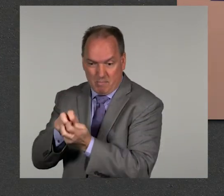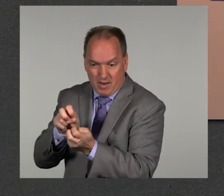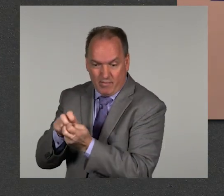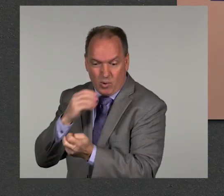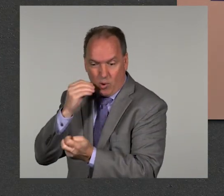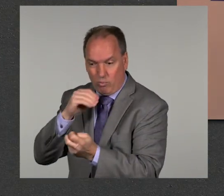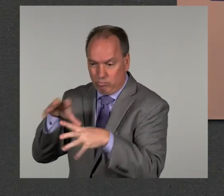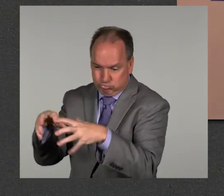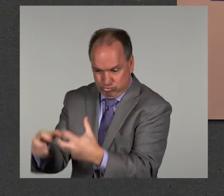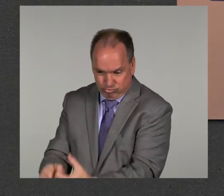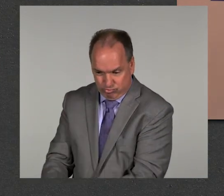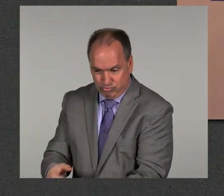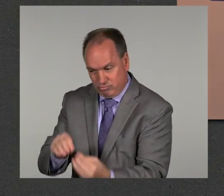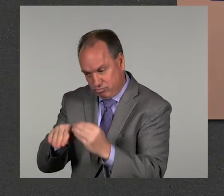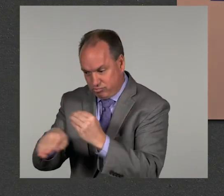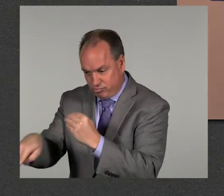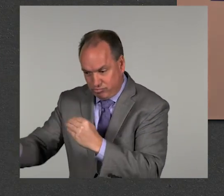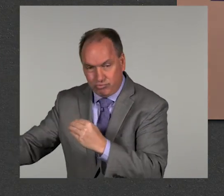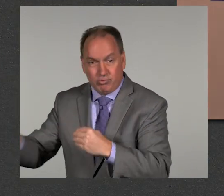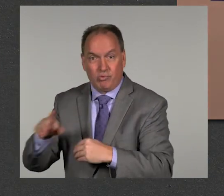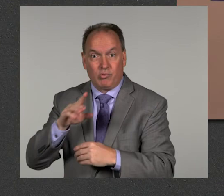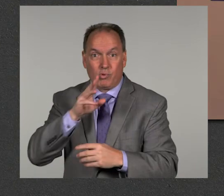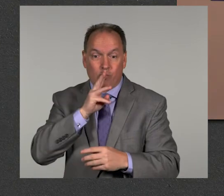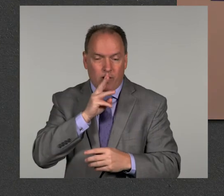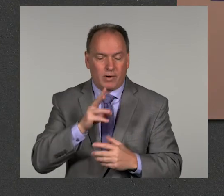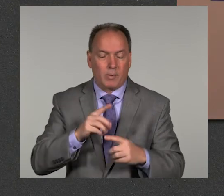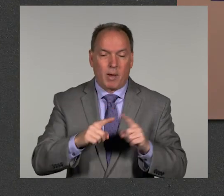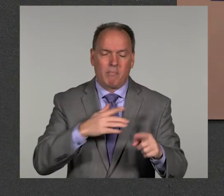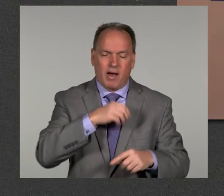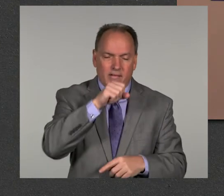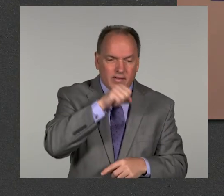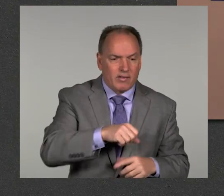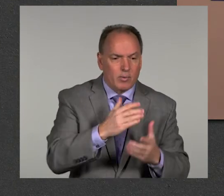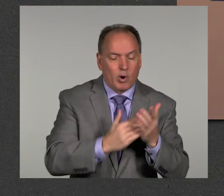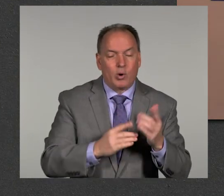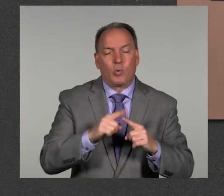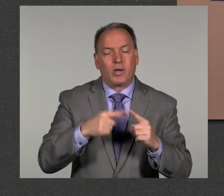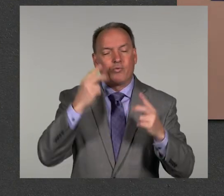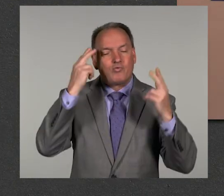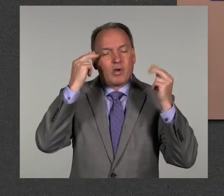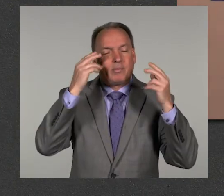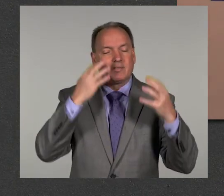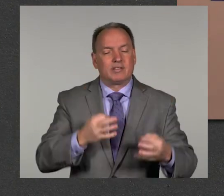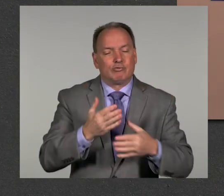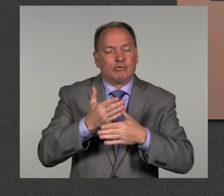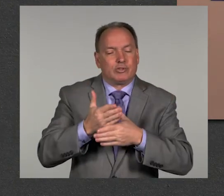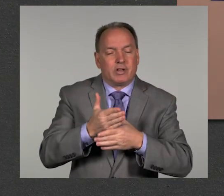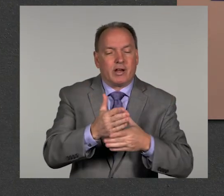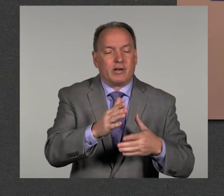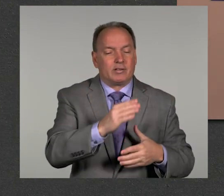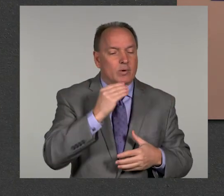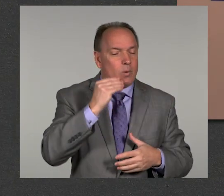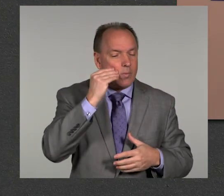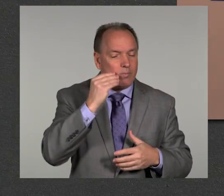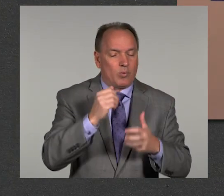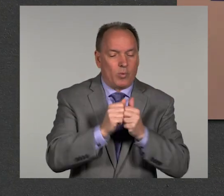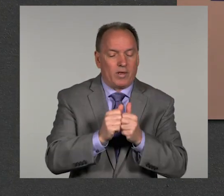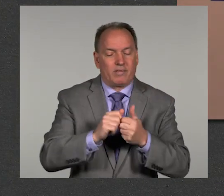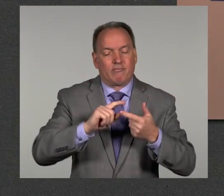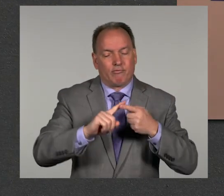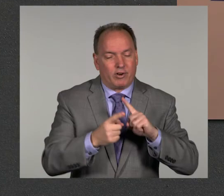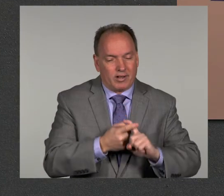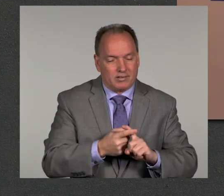river. My favorite part was the end where Rabbit decided to share his home and his carrots with his